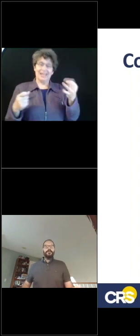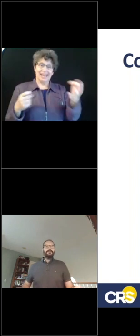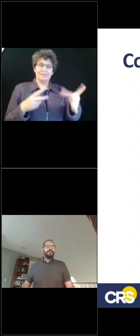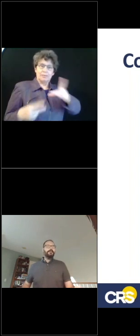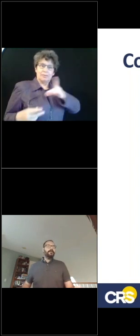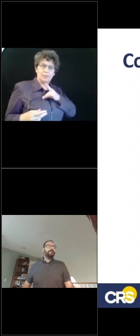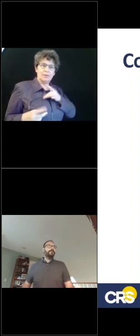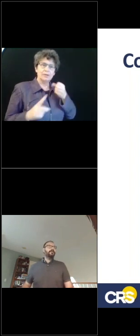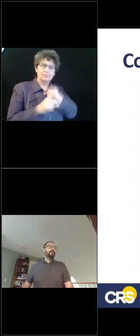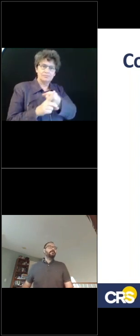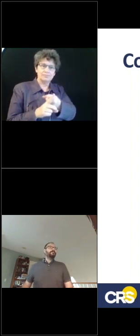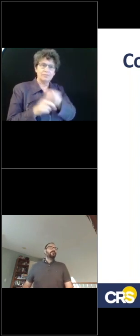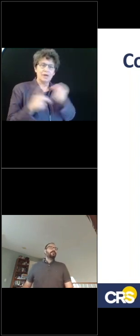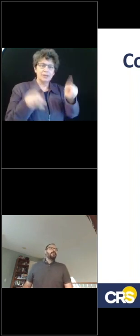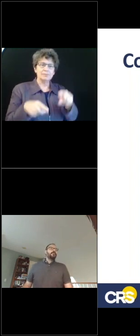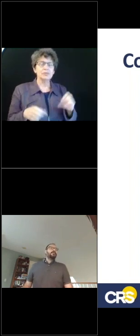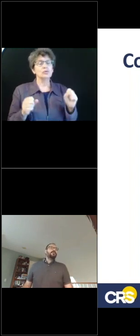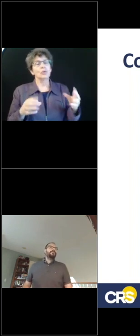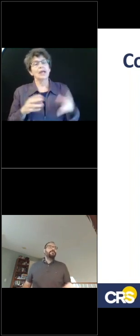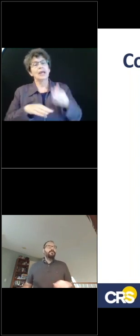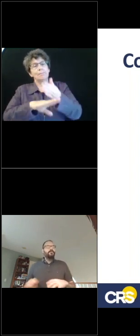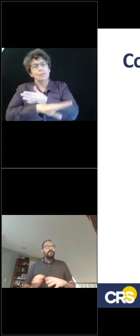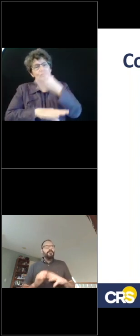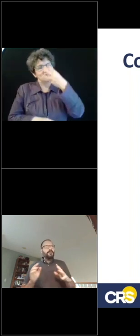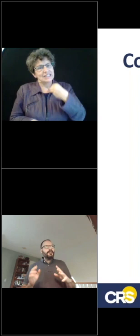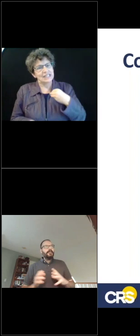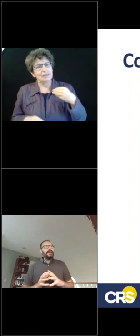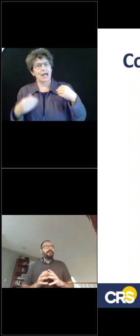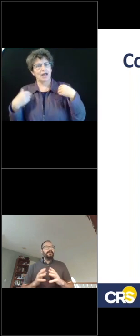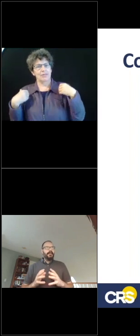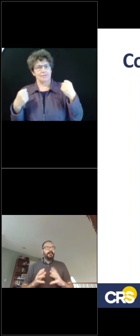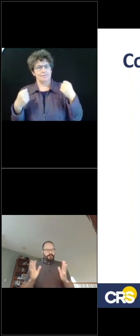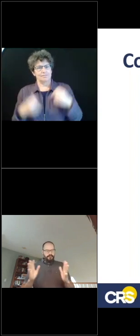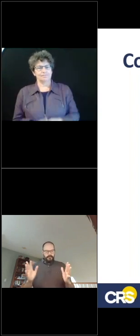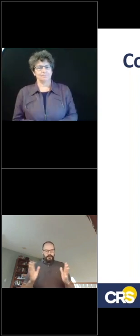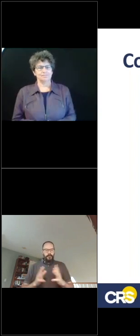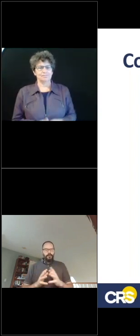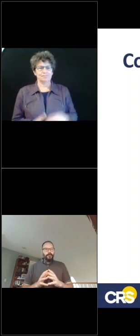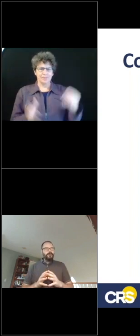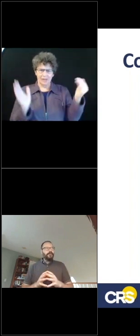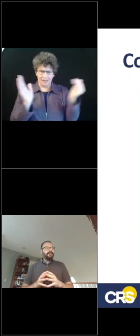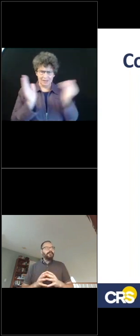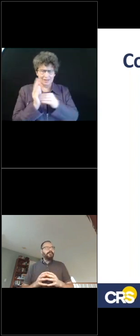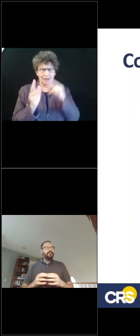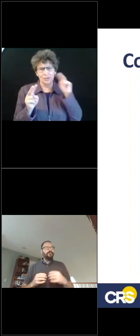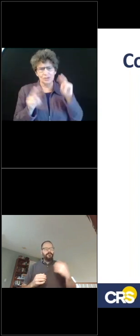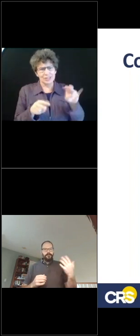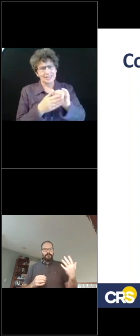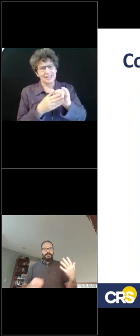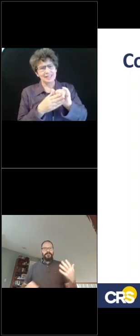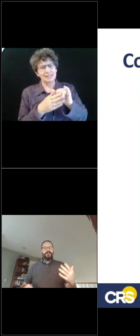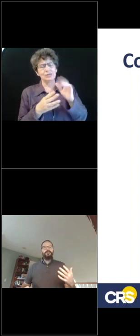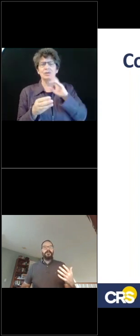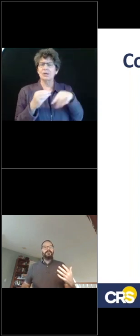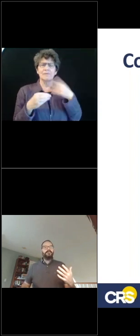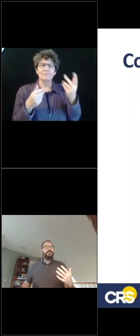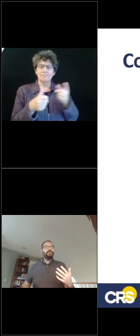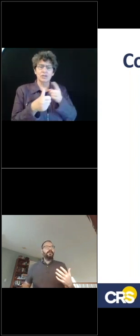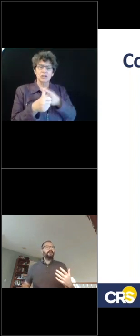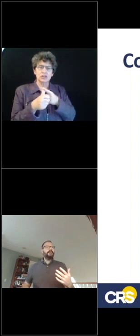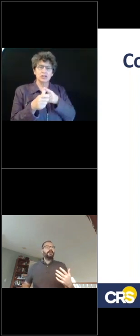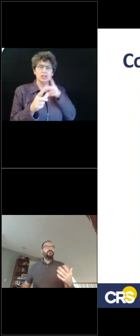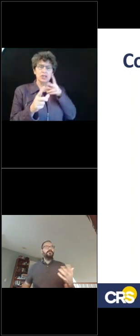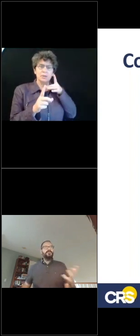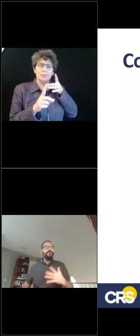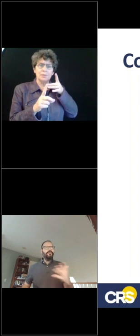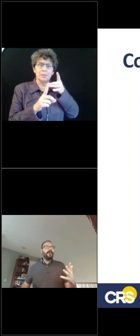improving our sleep health. So when we look at that again, what we're addressing here first is transmission